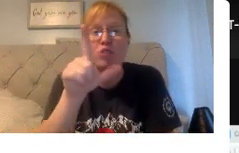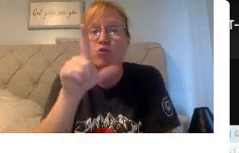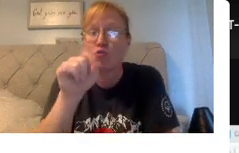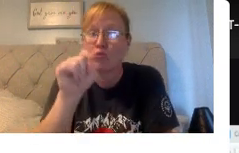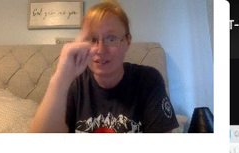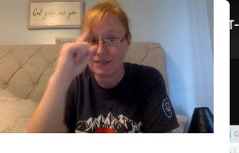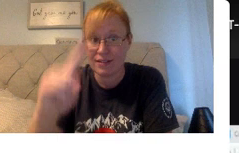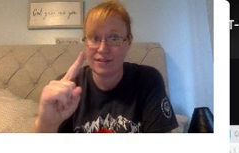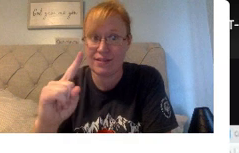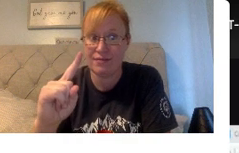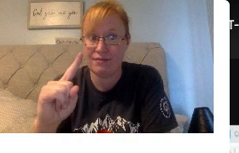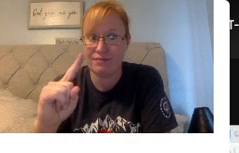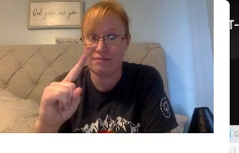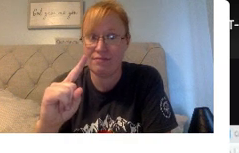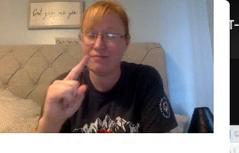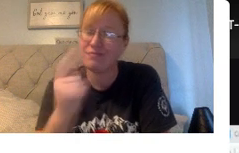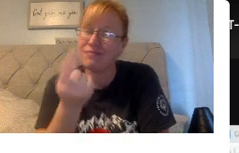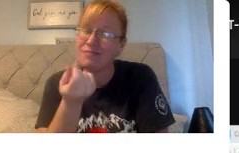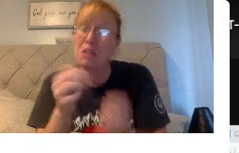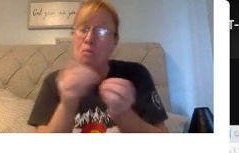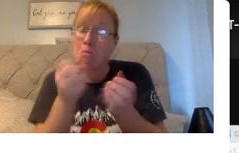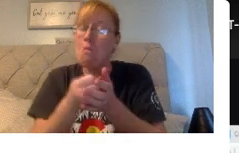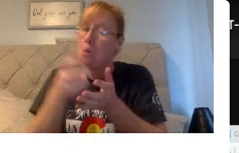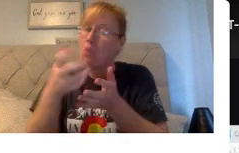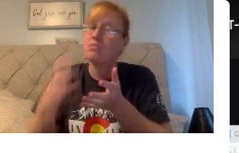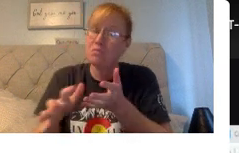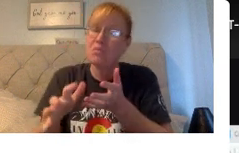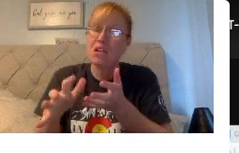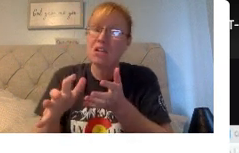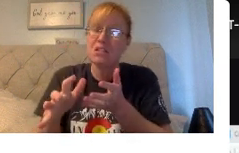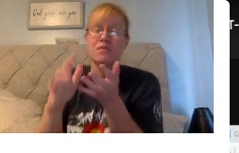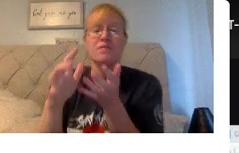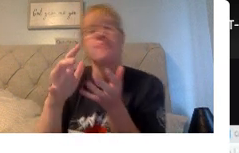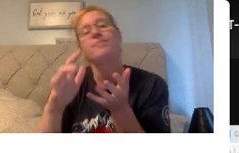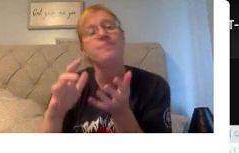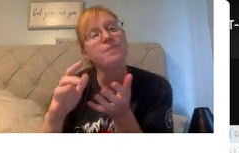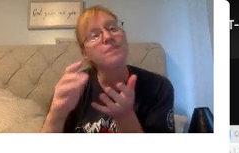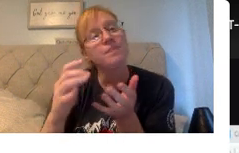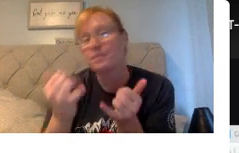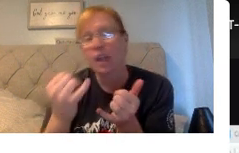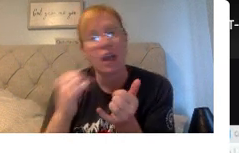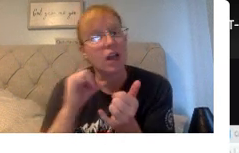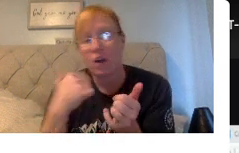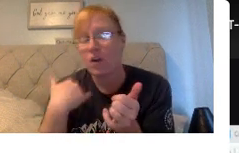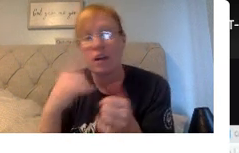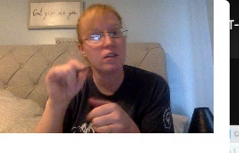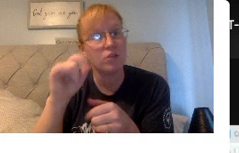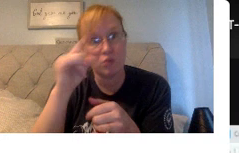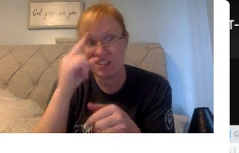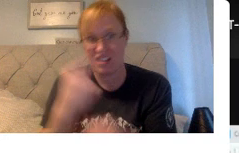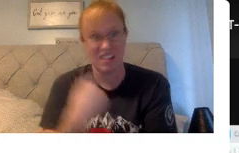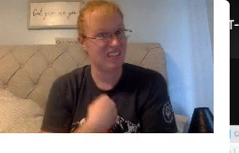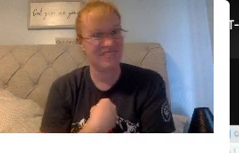$5.20. Okay, so it's a little bit more expensive than what we've been doing. Now, I don't have 20 cents, do